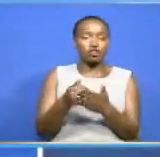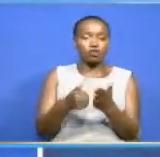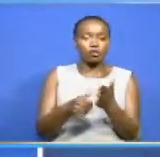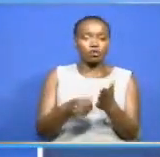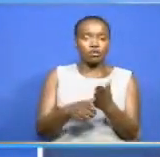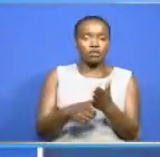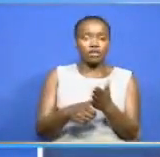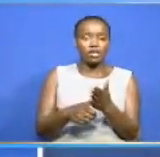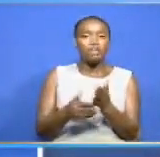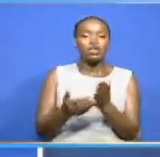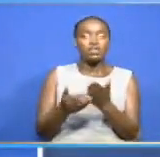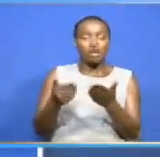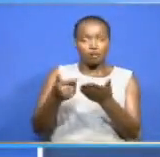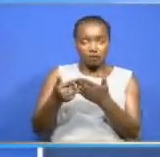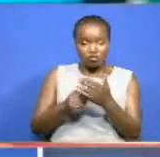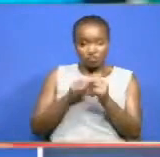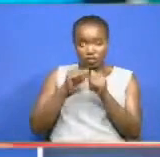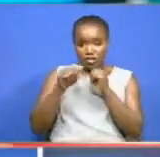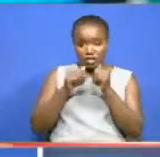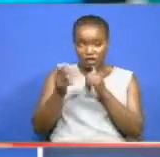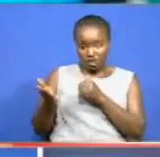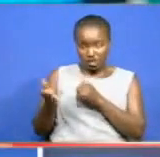is Alan Aoko with more details.